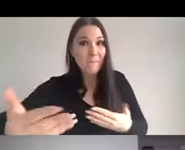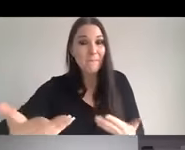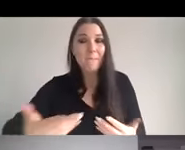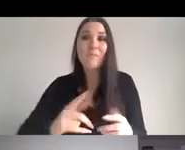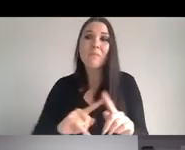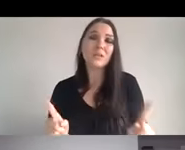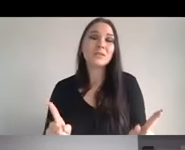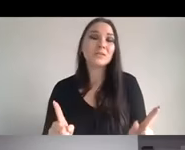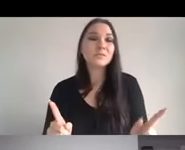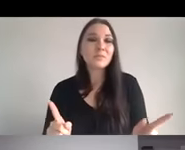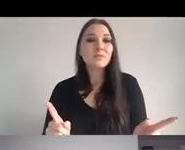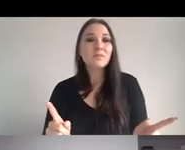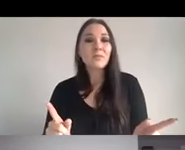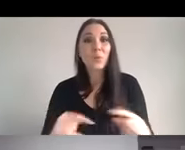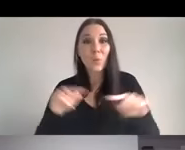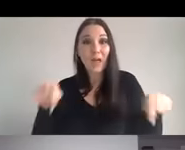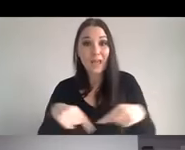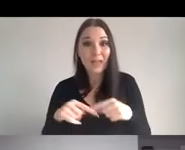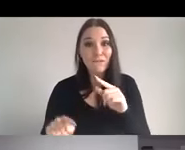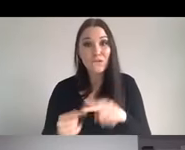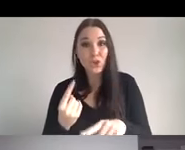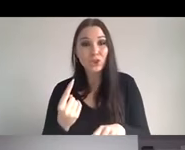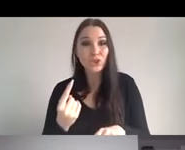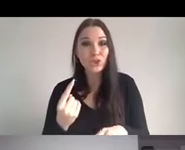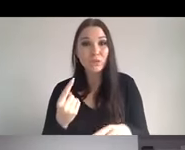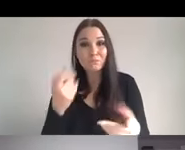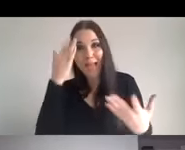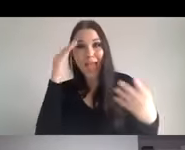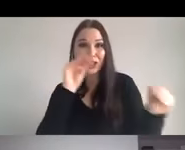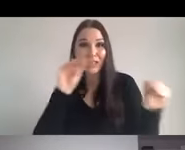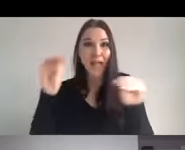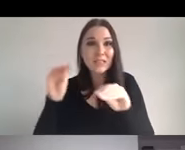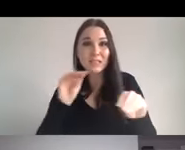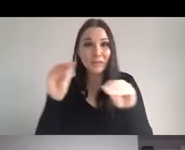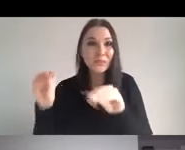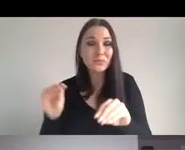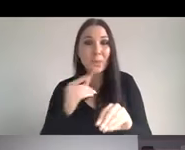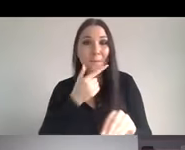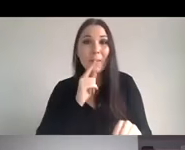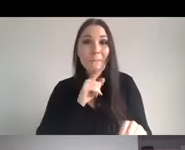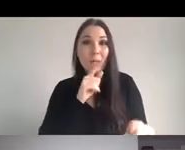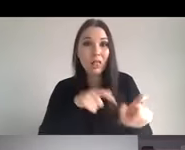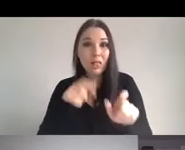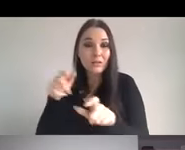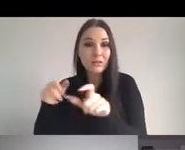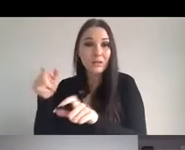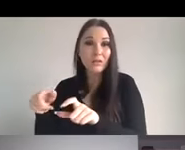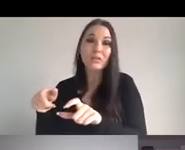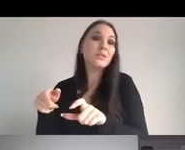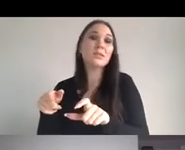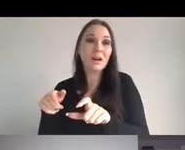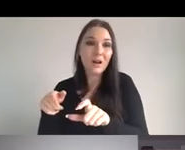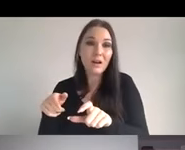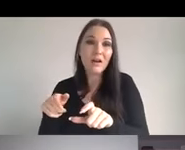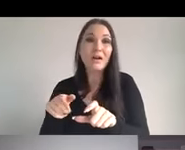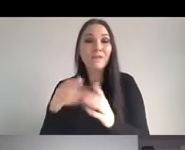And we first took the tack of like trying to educate people about the certification topics and